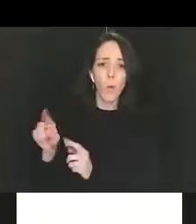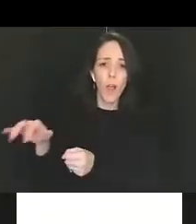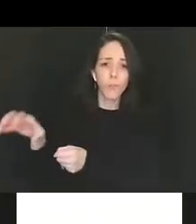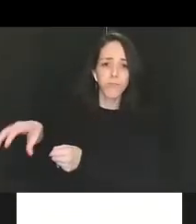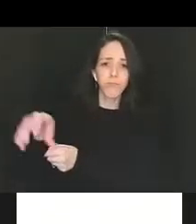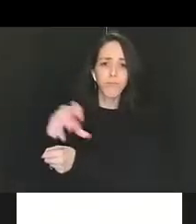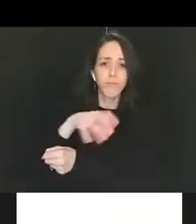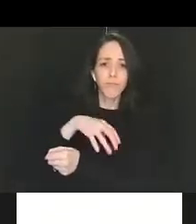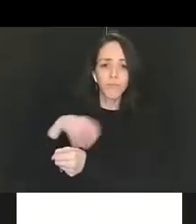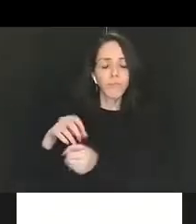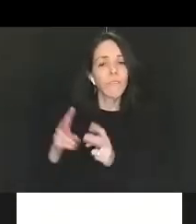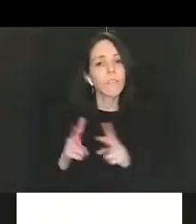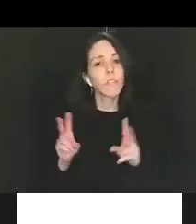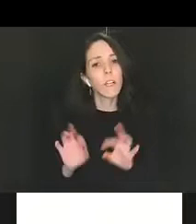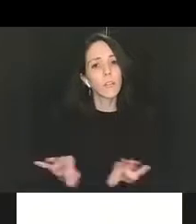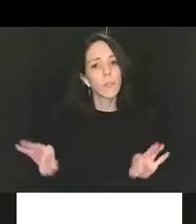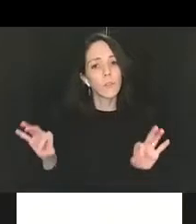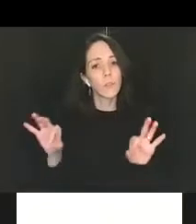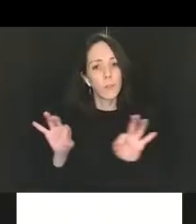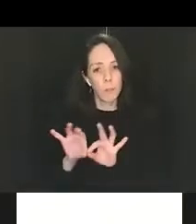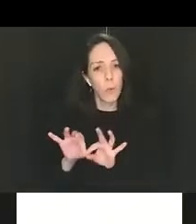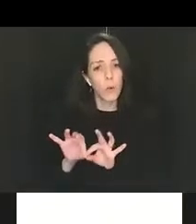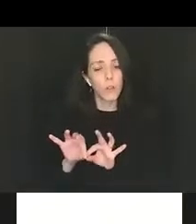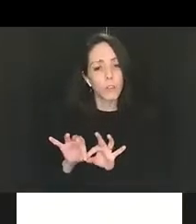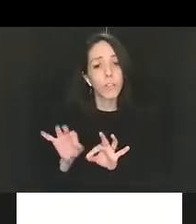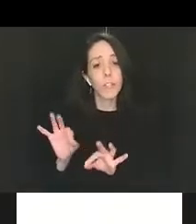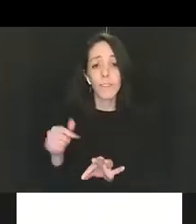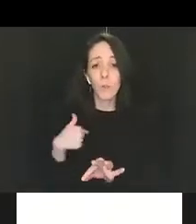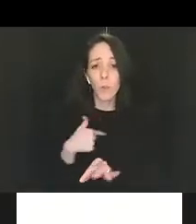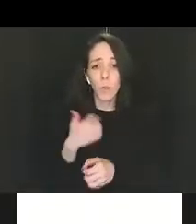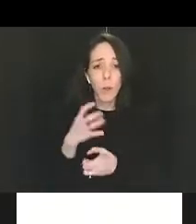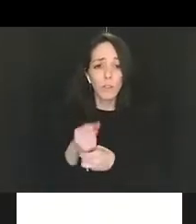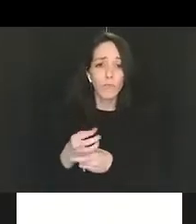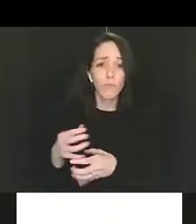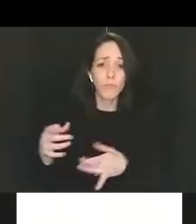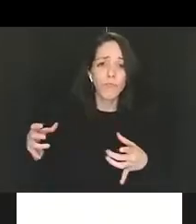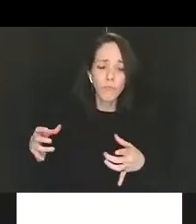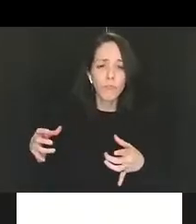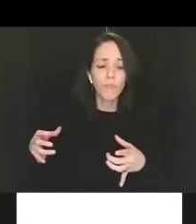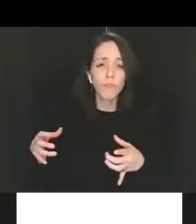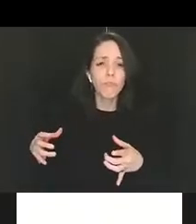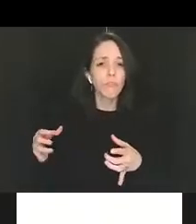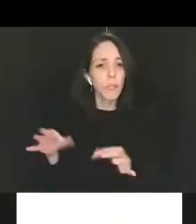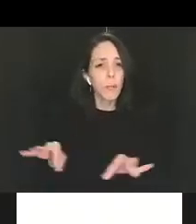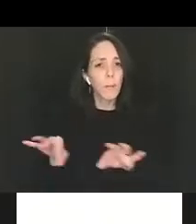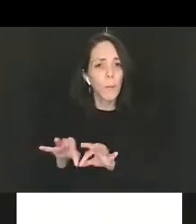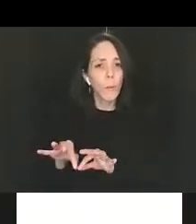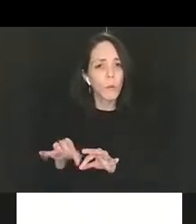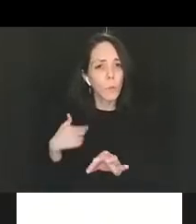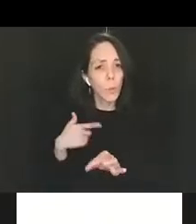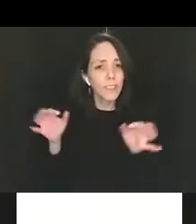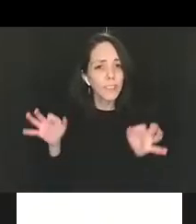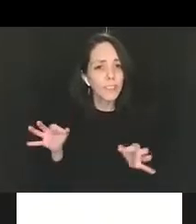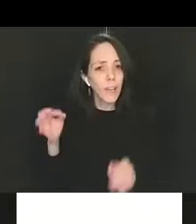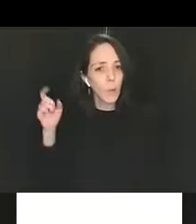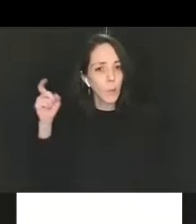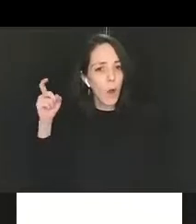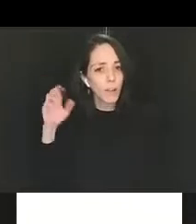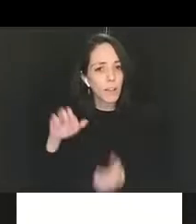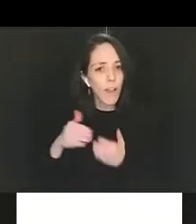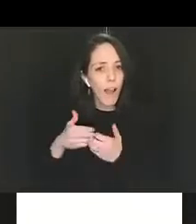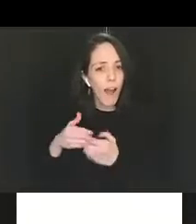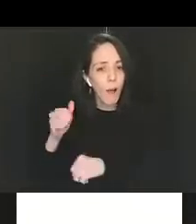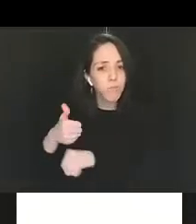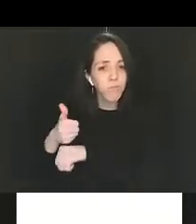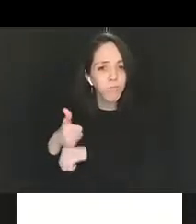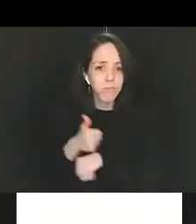Making sure that if we're going to build up or build out, that the community that are going to move in have the infrastructure to get to where they're going.